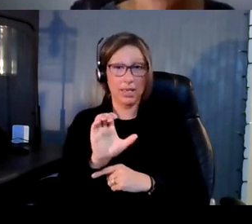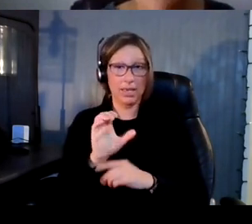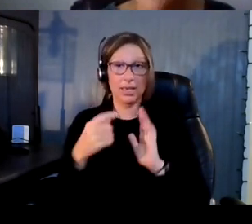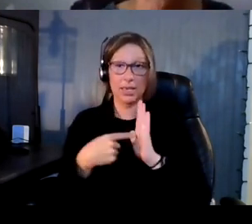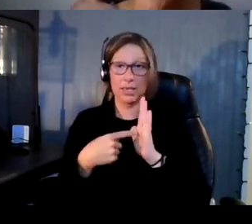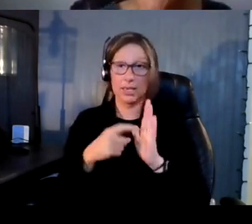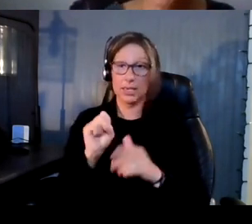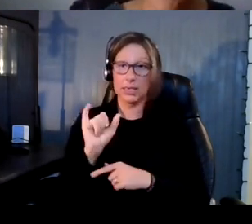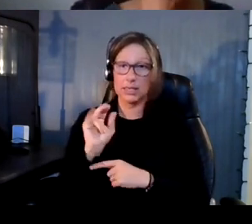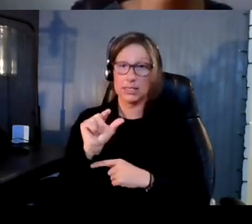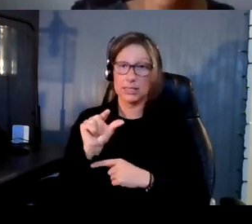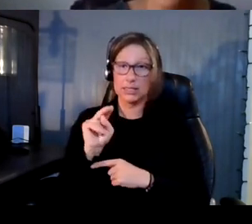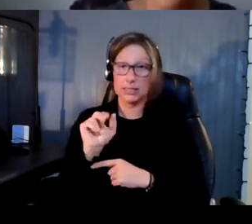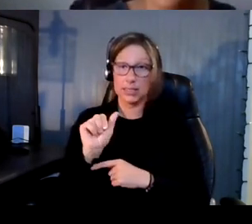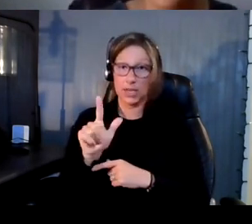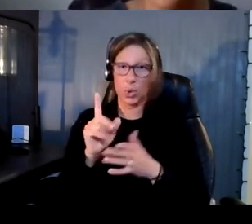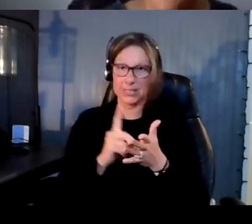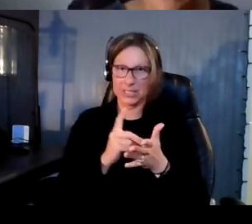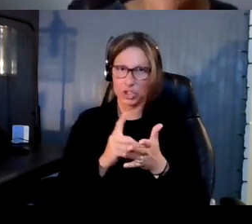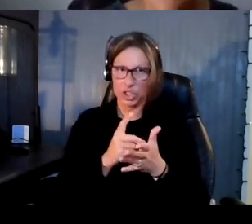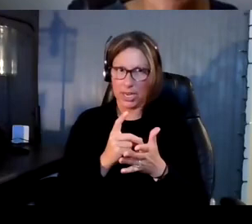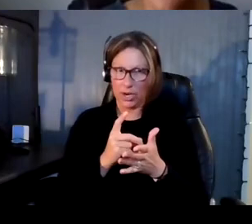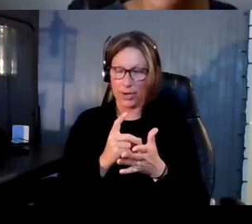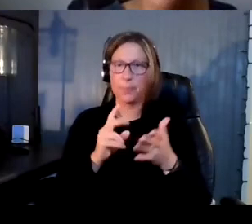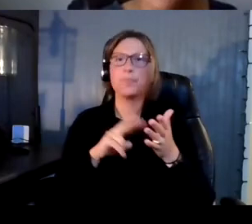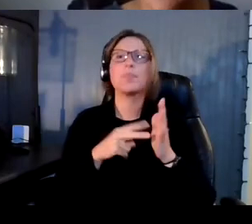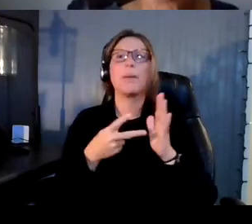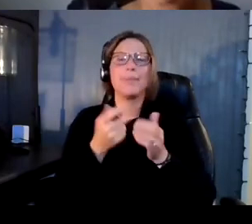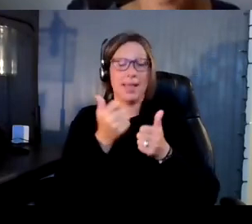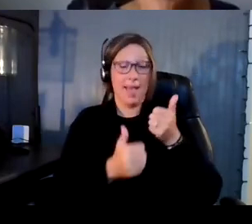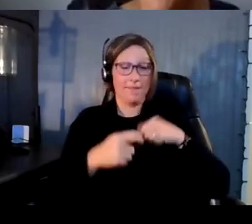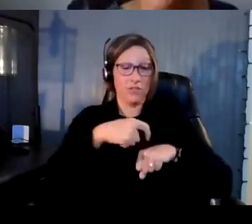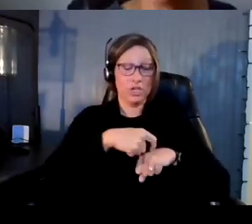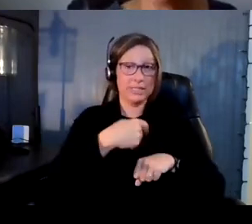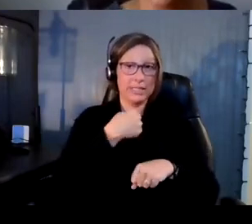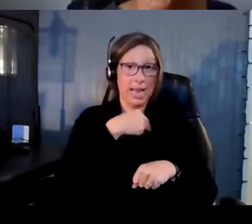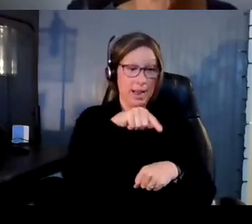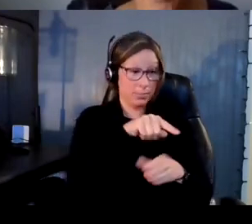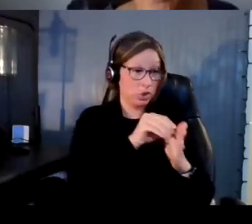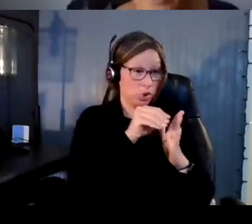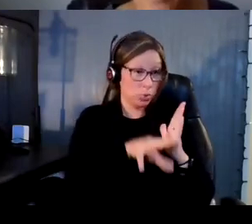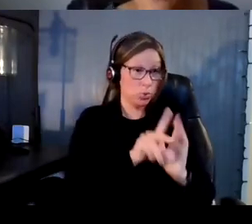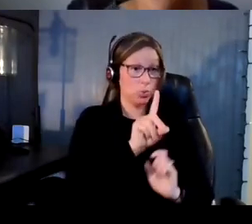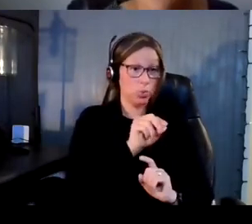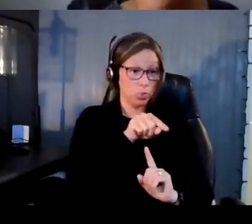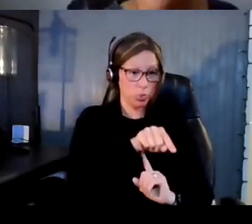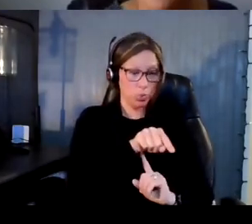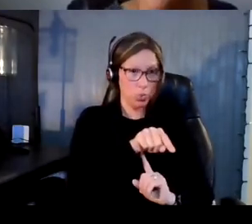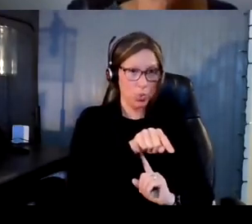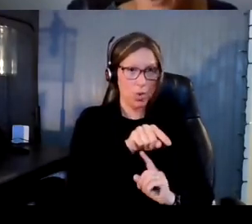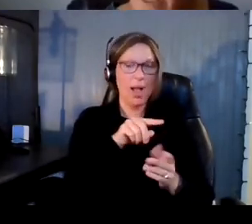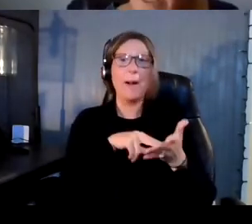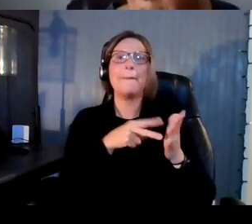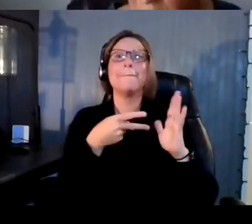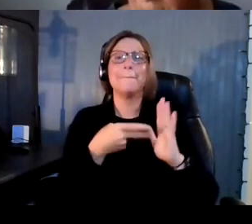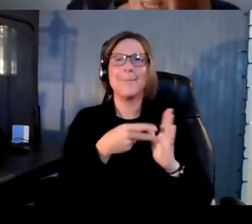now it's each time the student does this, it's interpreted as this. We're going to do these things.